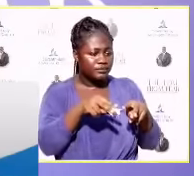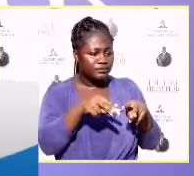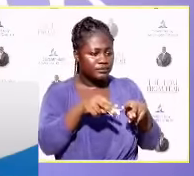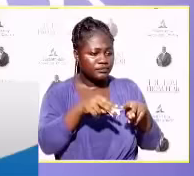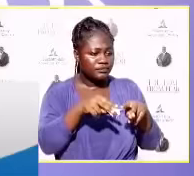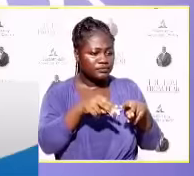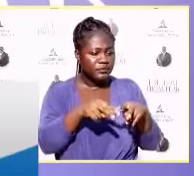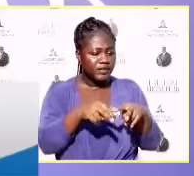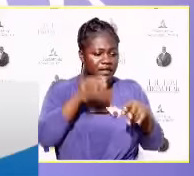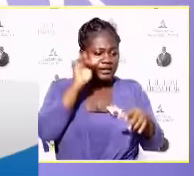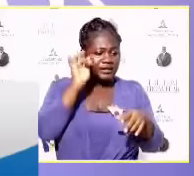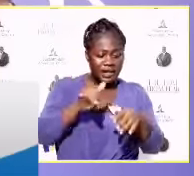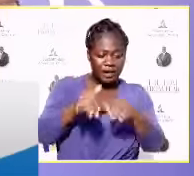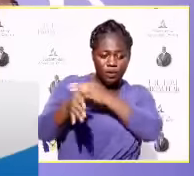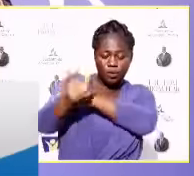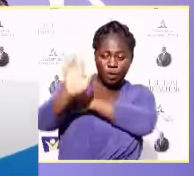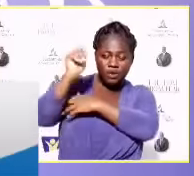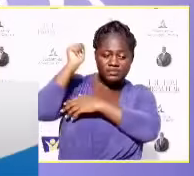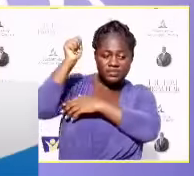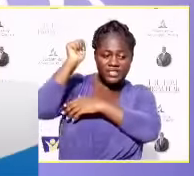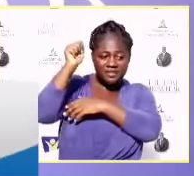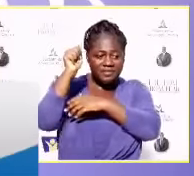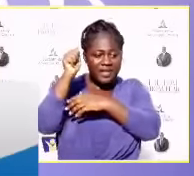the lawlessness.